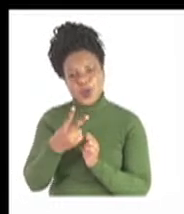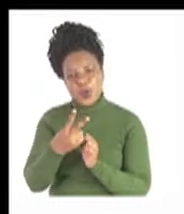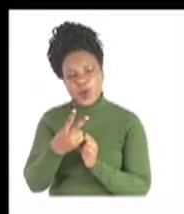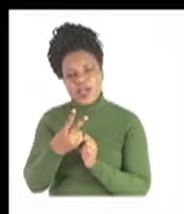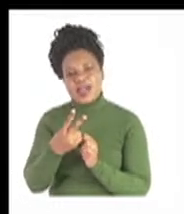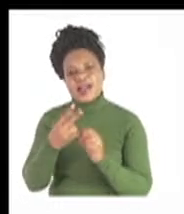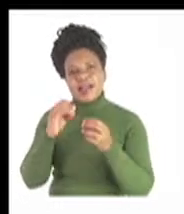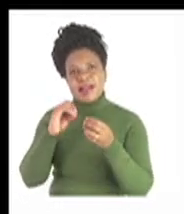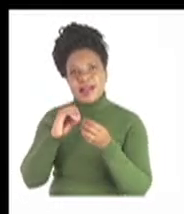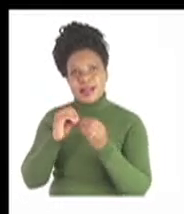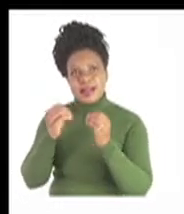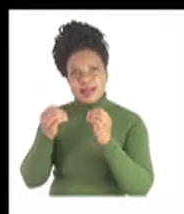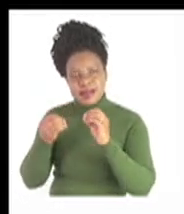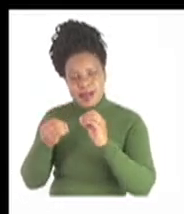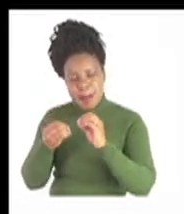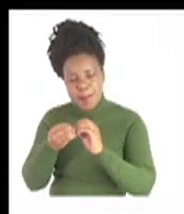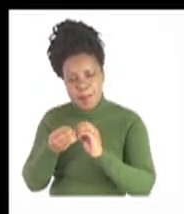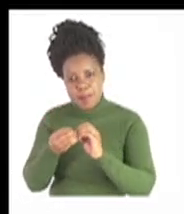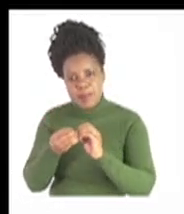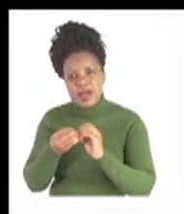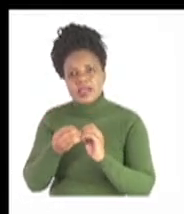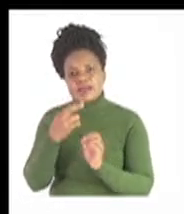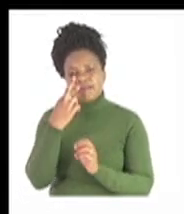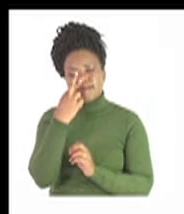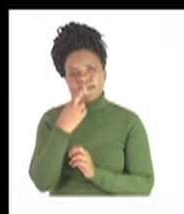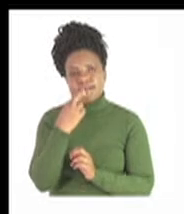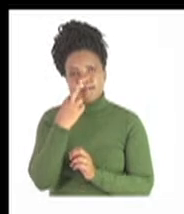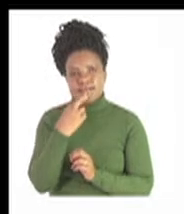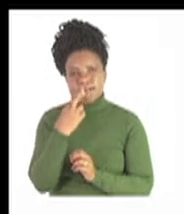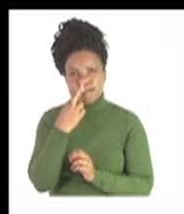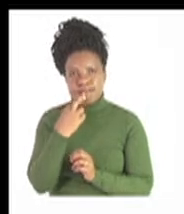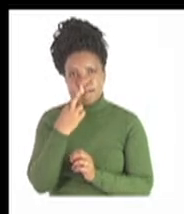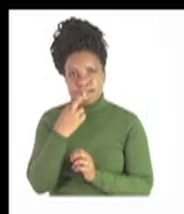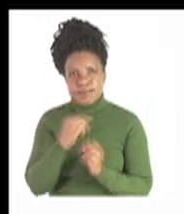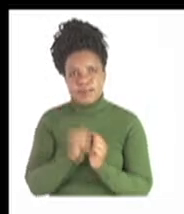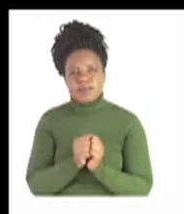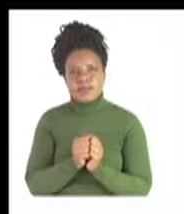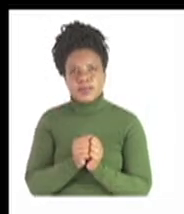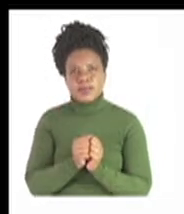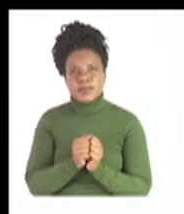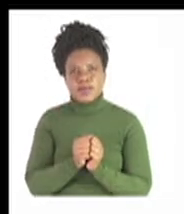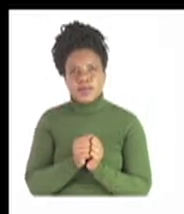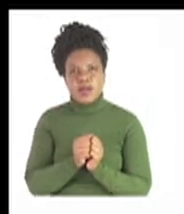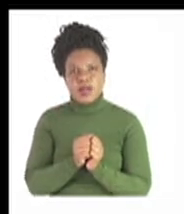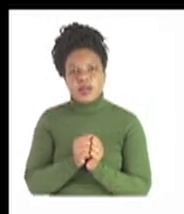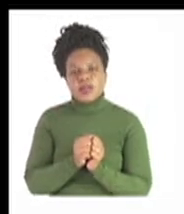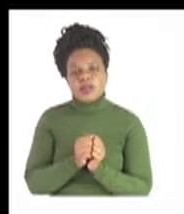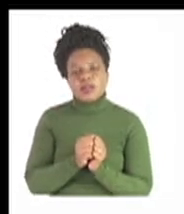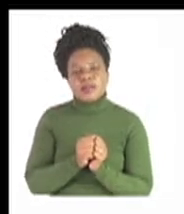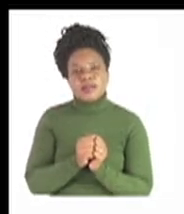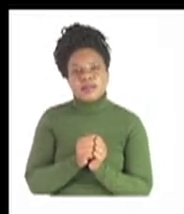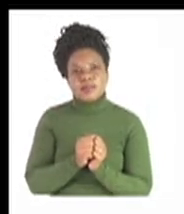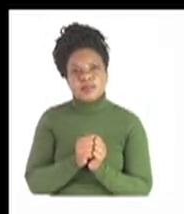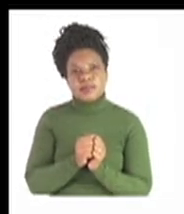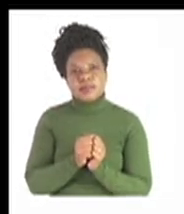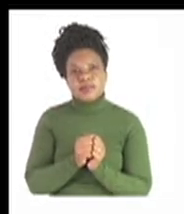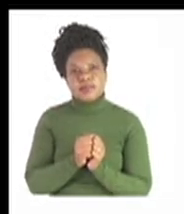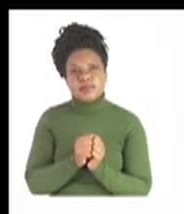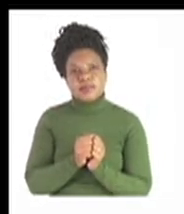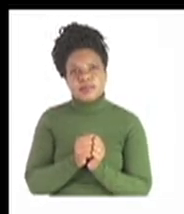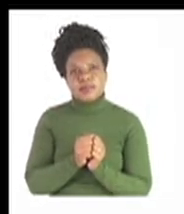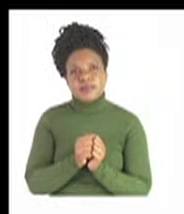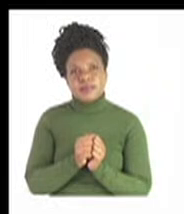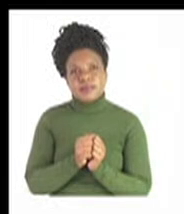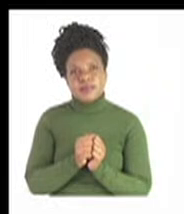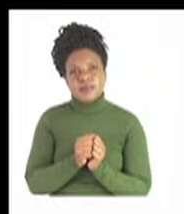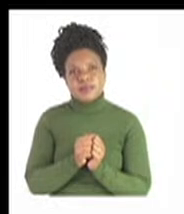numbers have 2 dimensions, namely length and breadth, which is also the width. In the